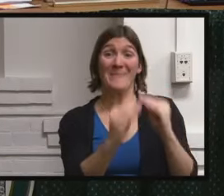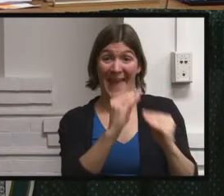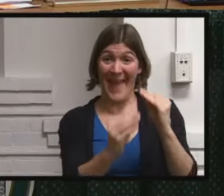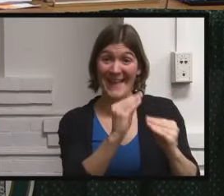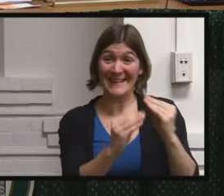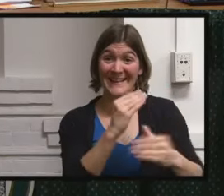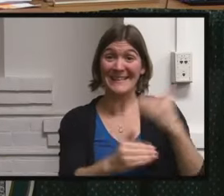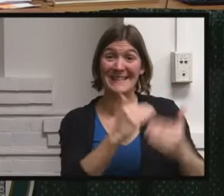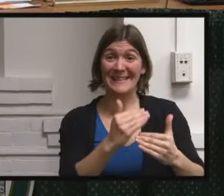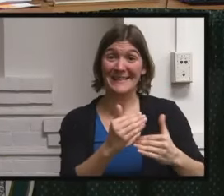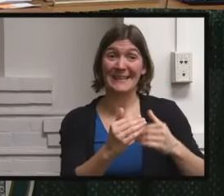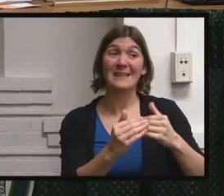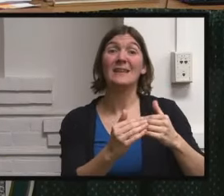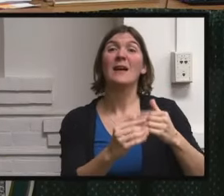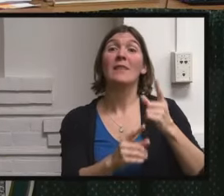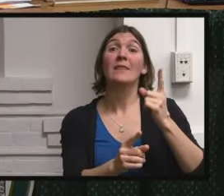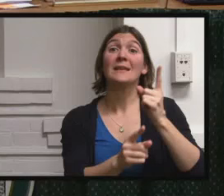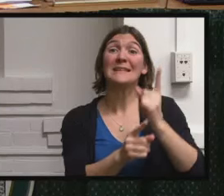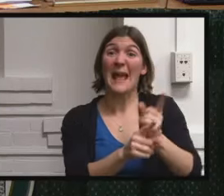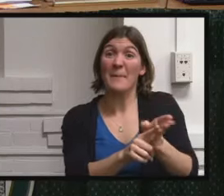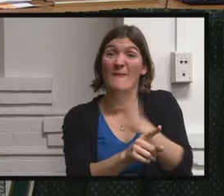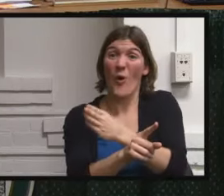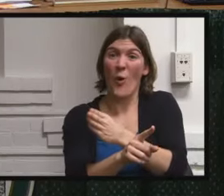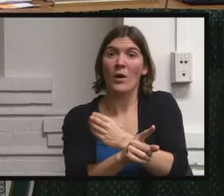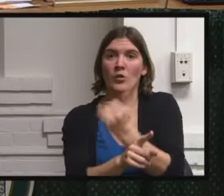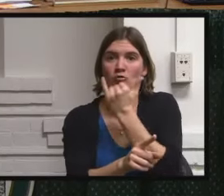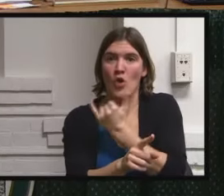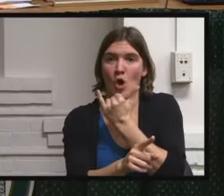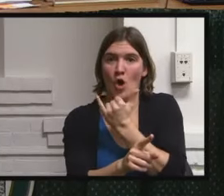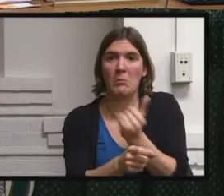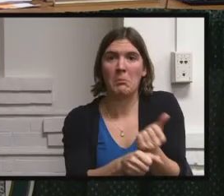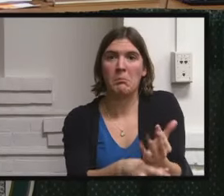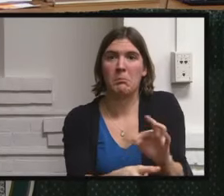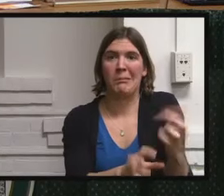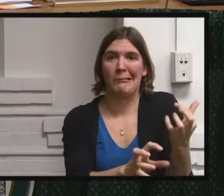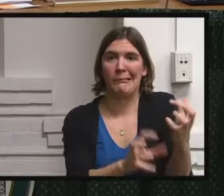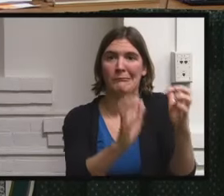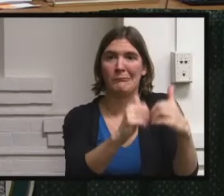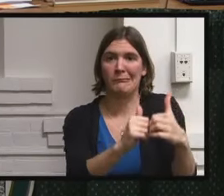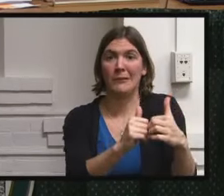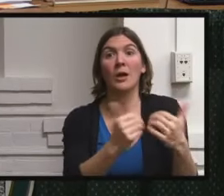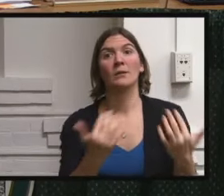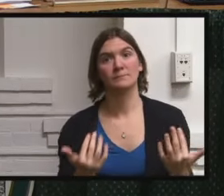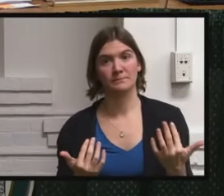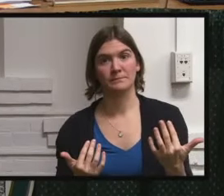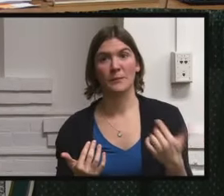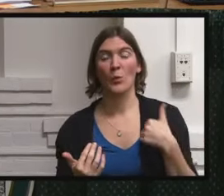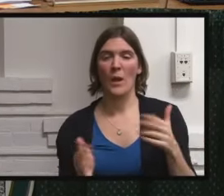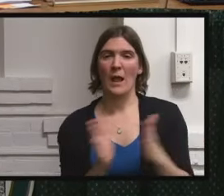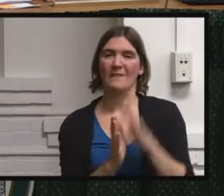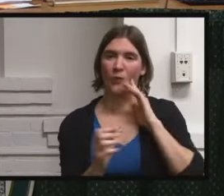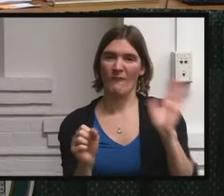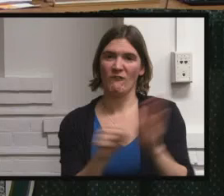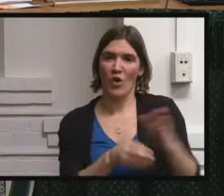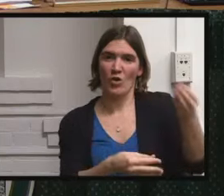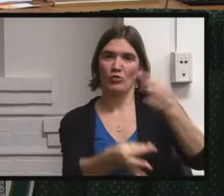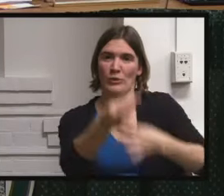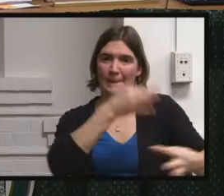performed the day before the damage occurred. So we are seeking full reimbursement